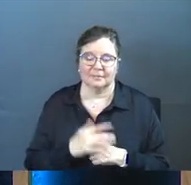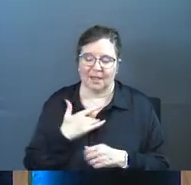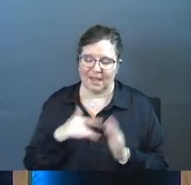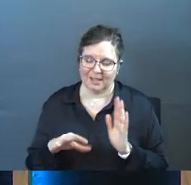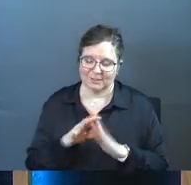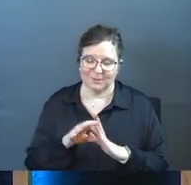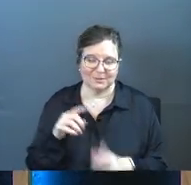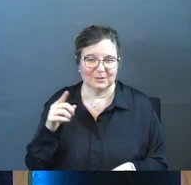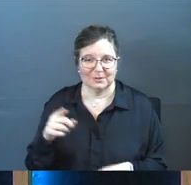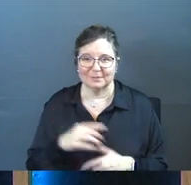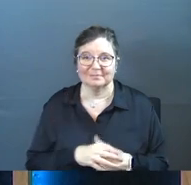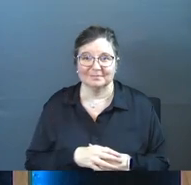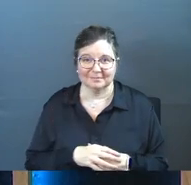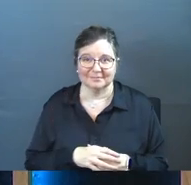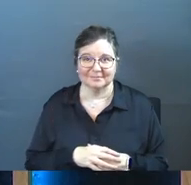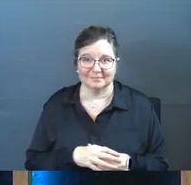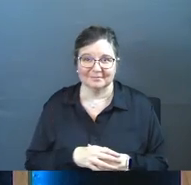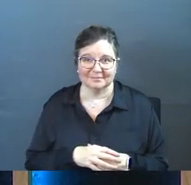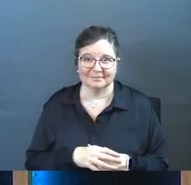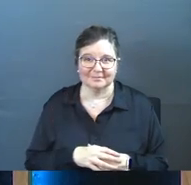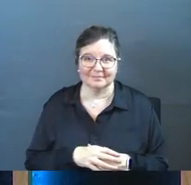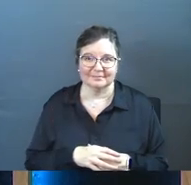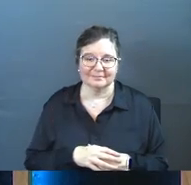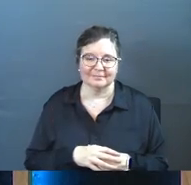I choose you.